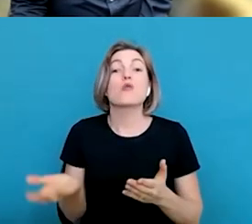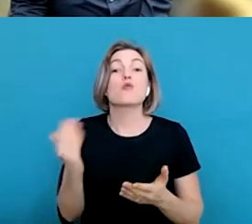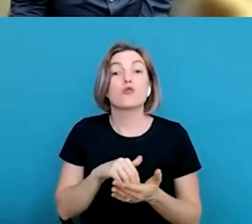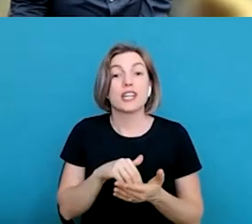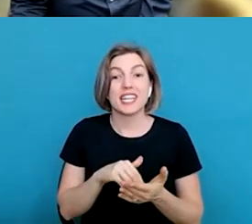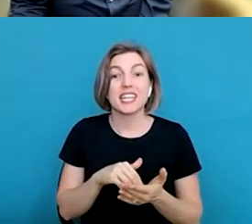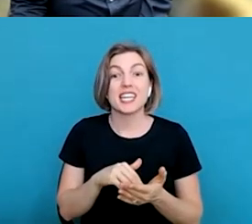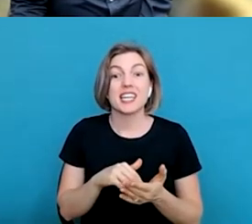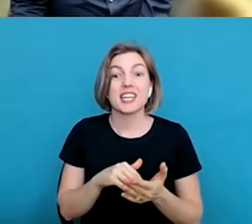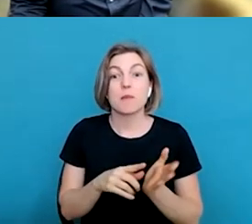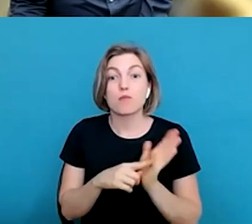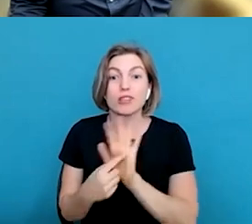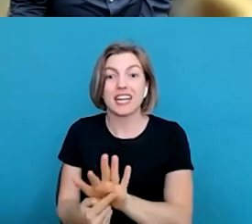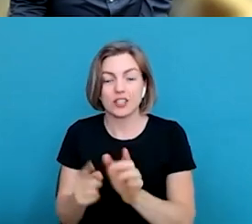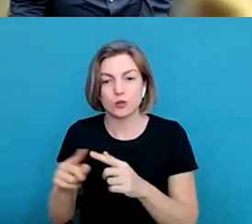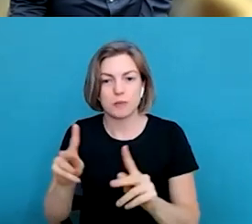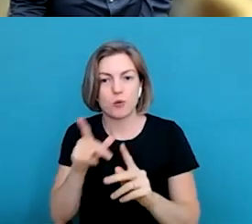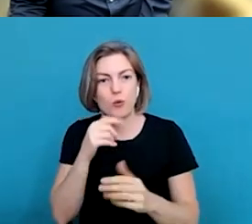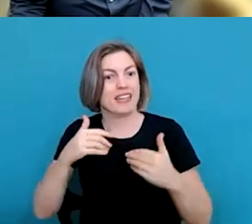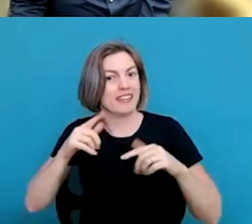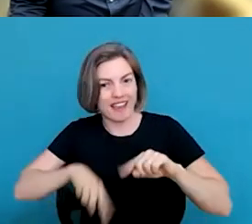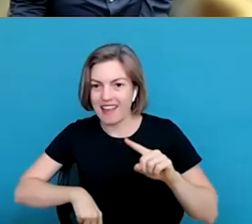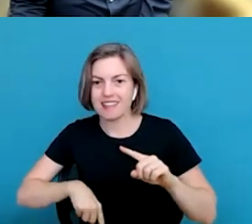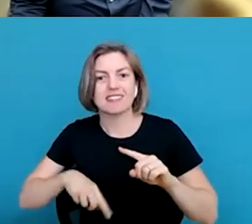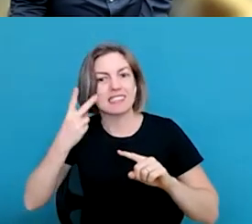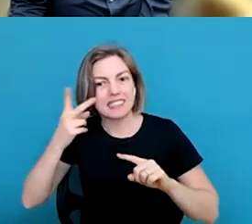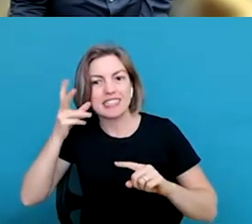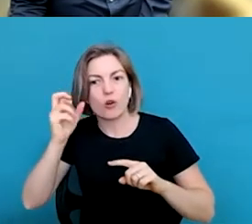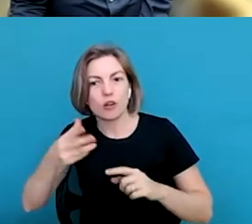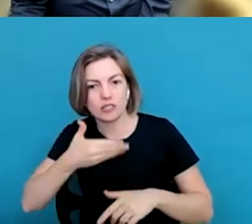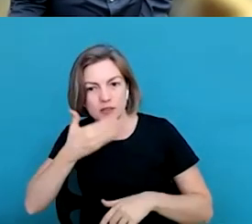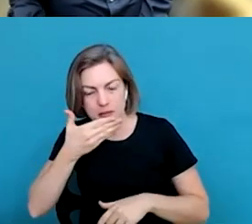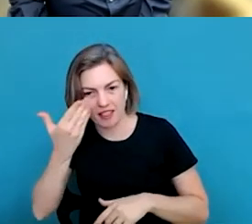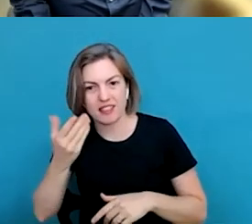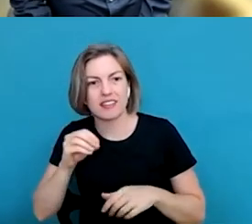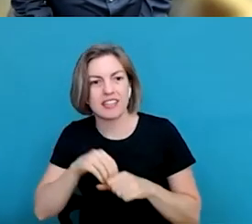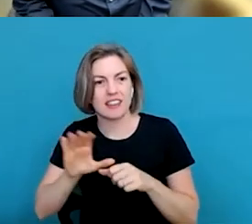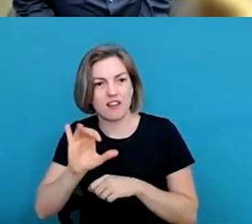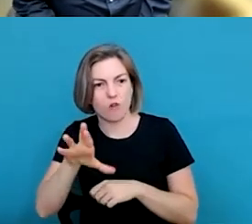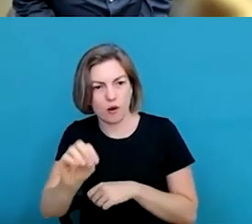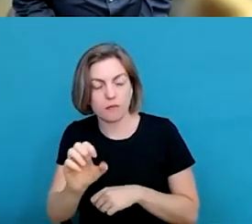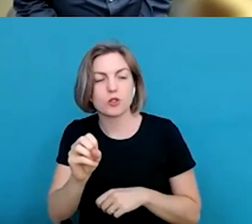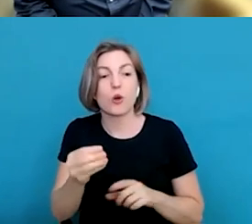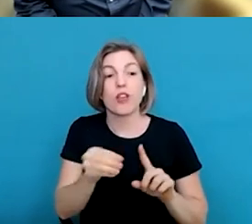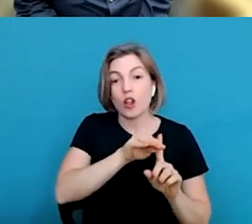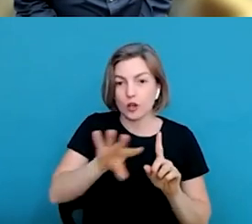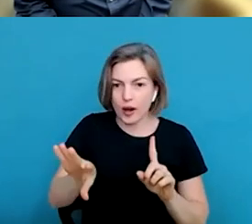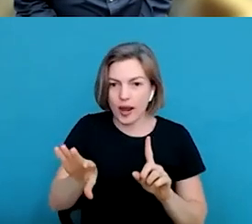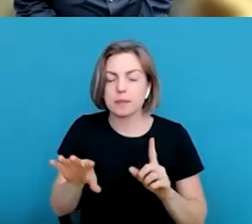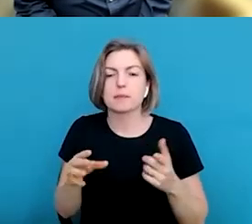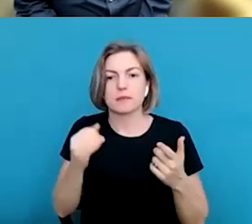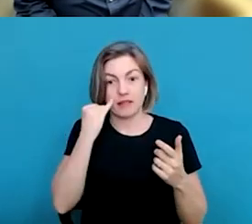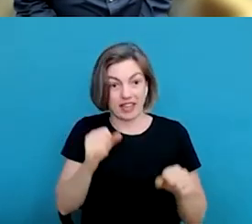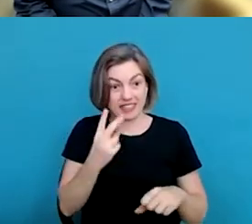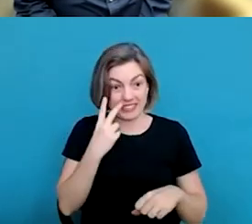who can't see, hear, or smell in the form that they were doing. So on the holograms, again, if you can see it,